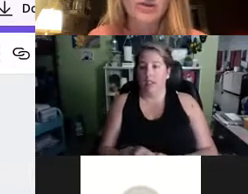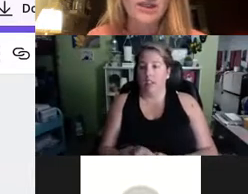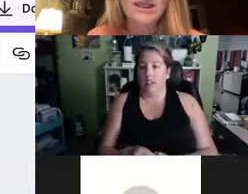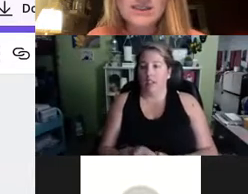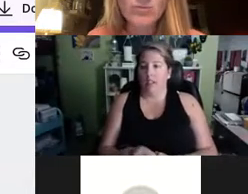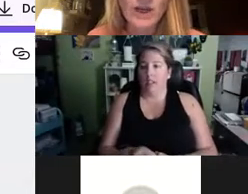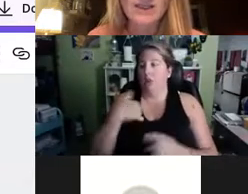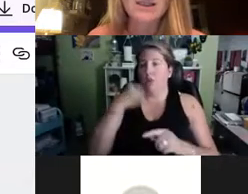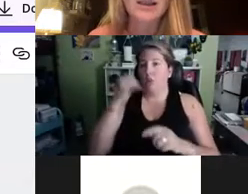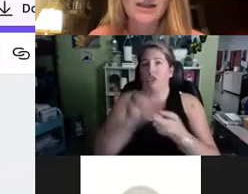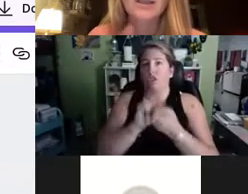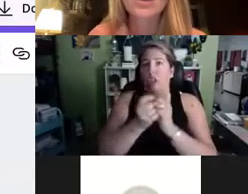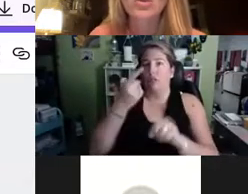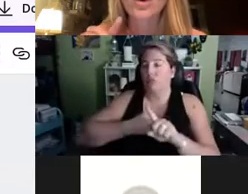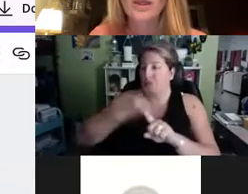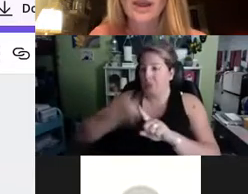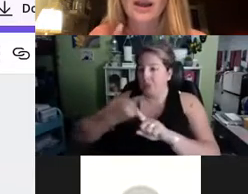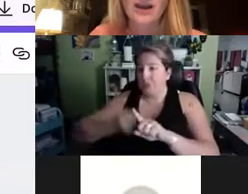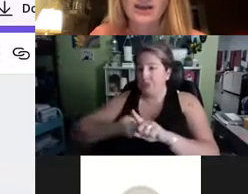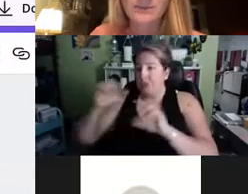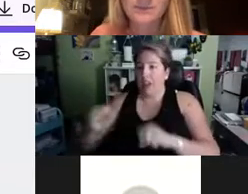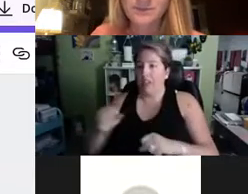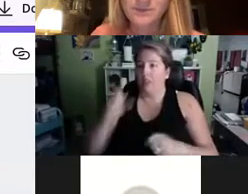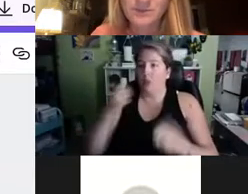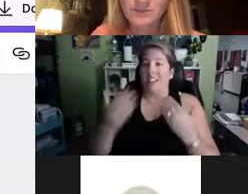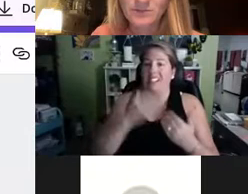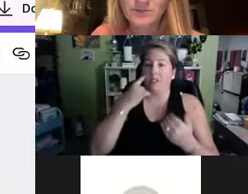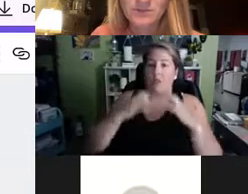a really easy way to click to that item,